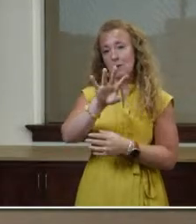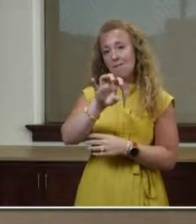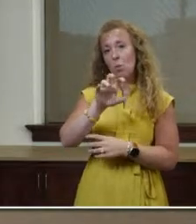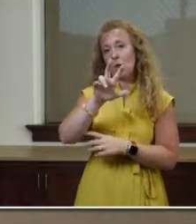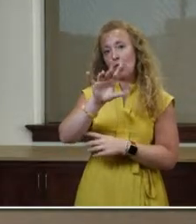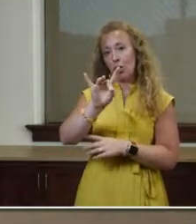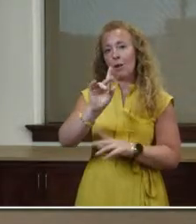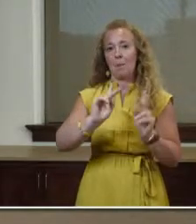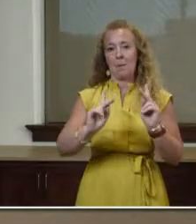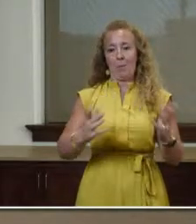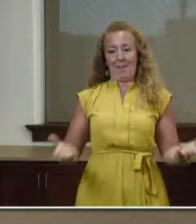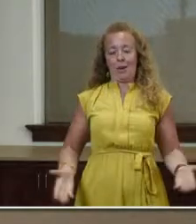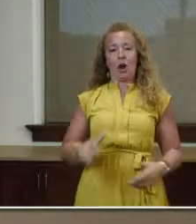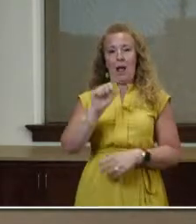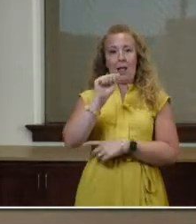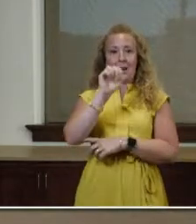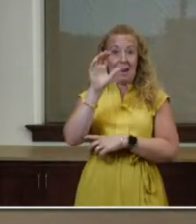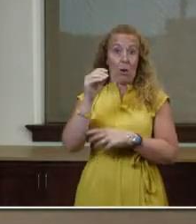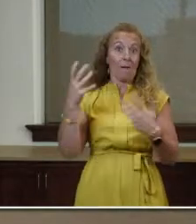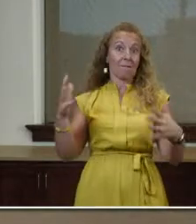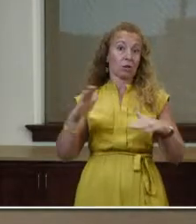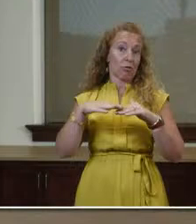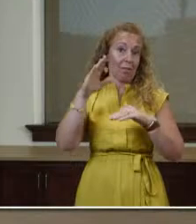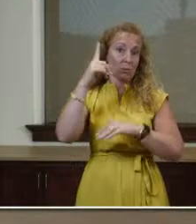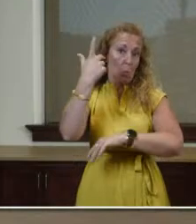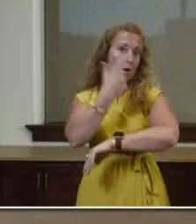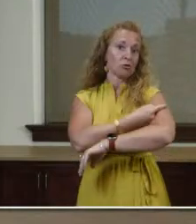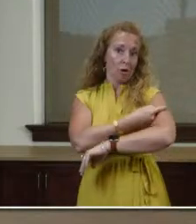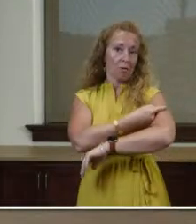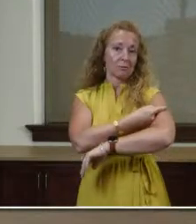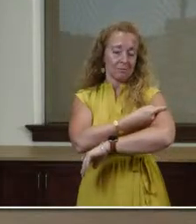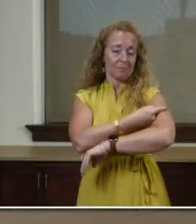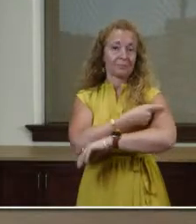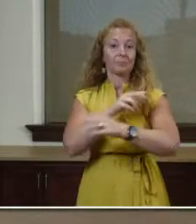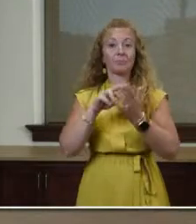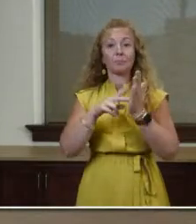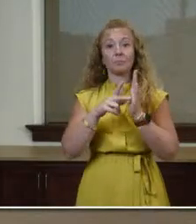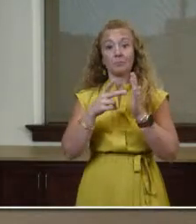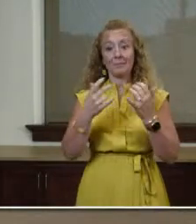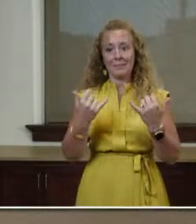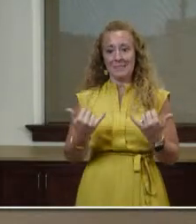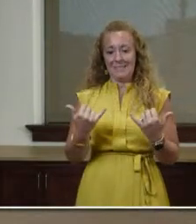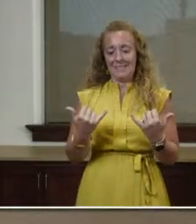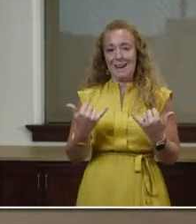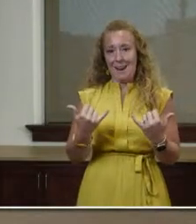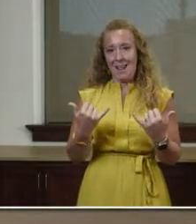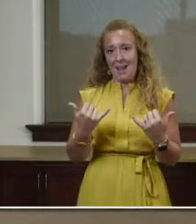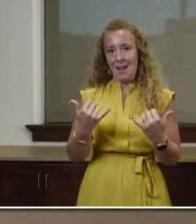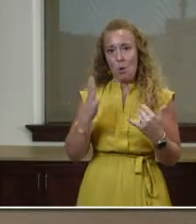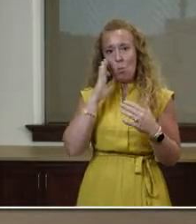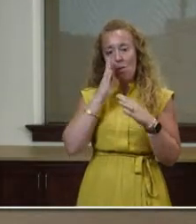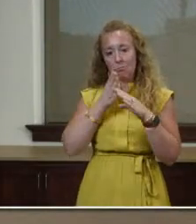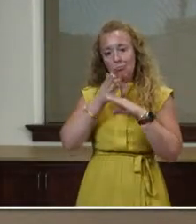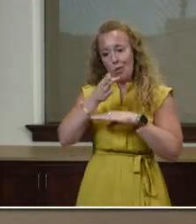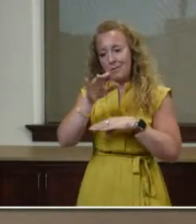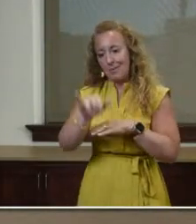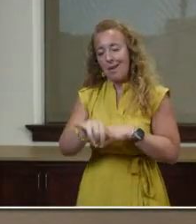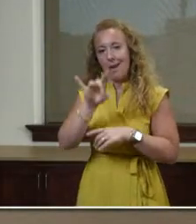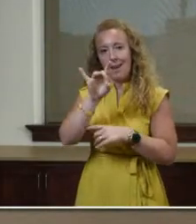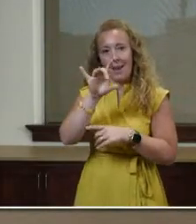799,438 people in Allegheny County have had at least one shot in arm. So today in actions, we'll cross the